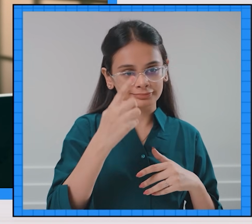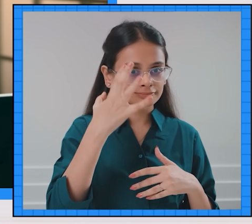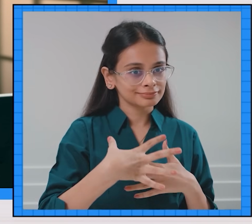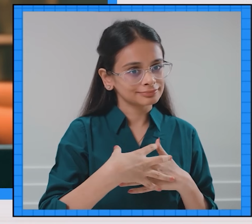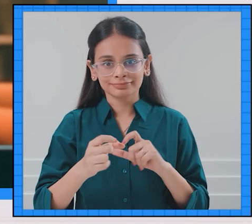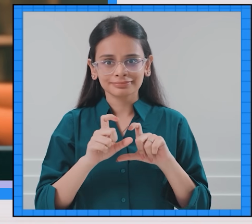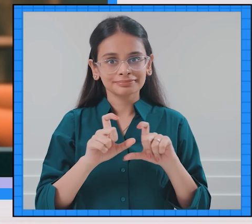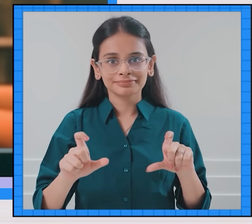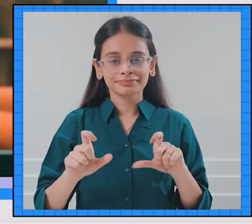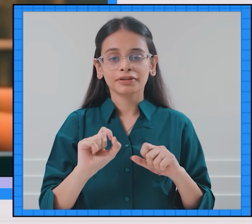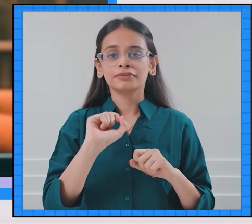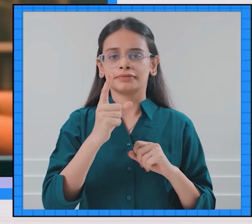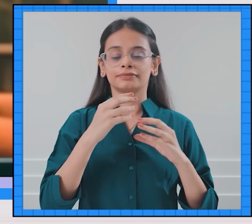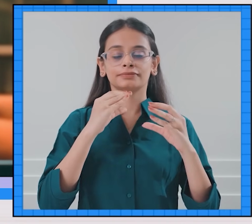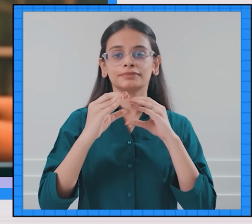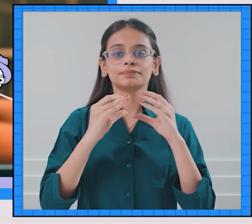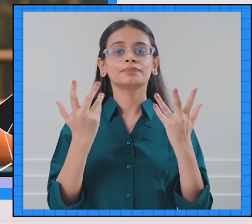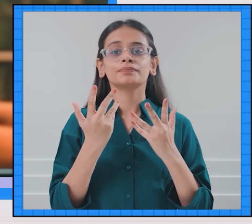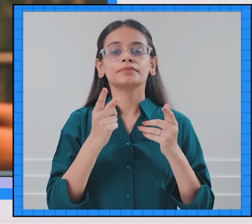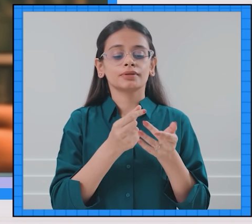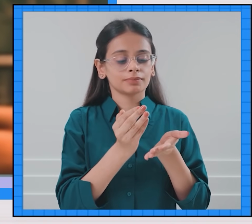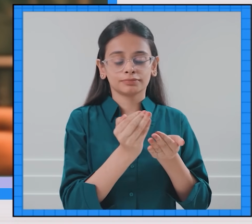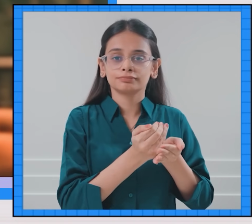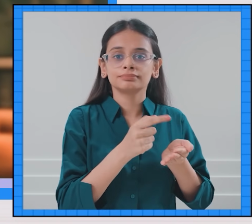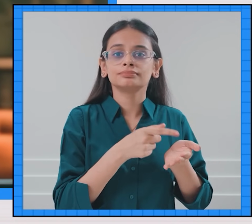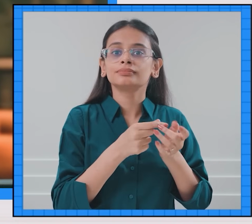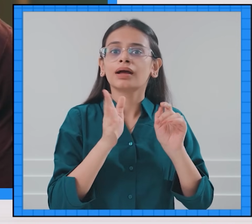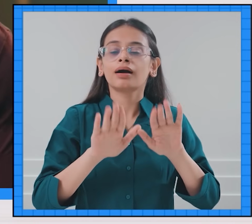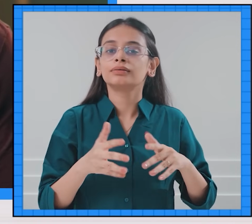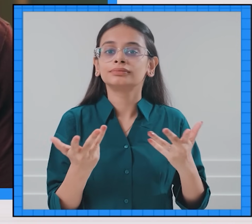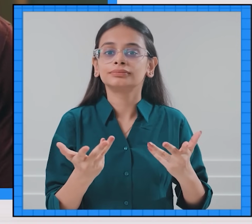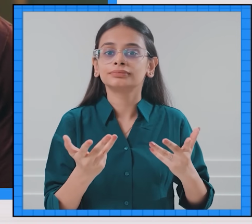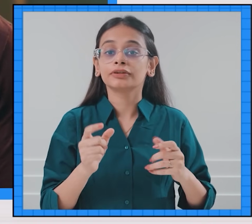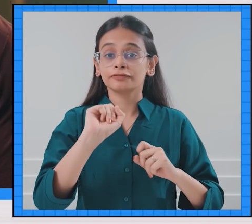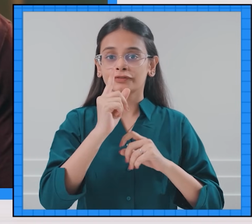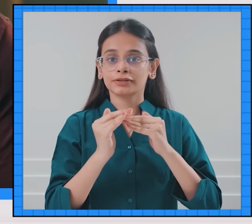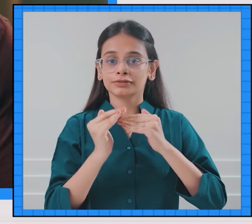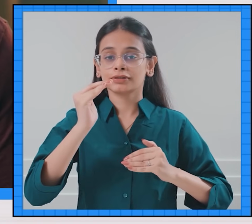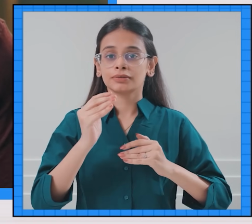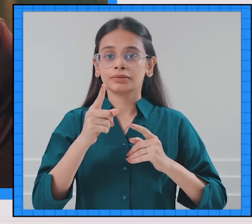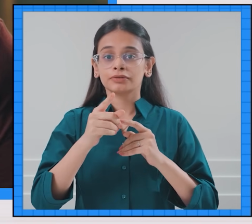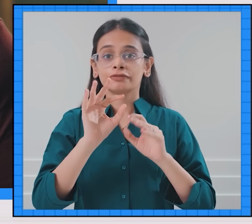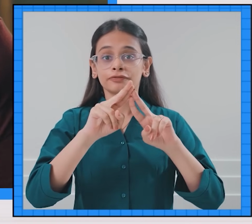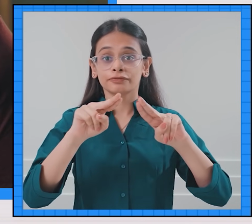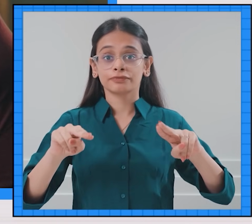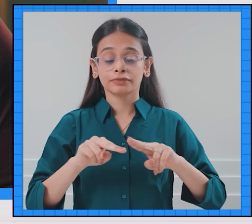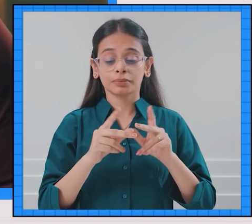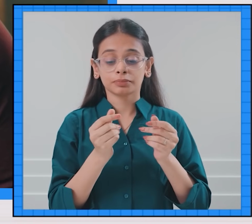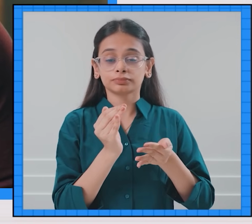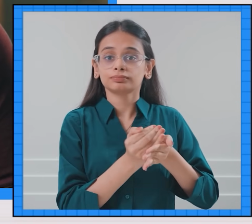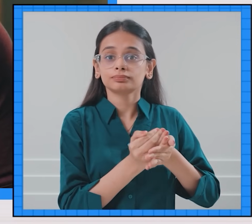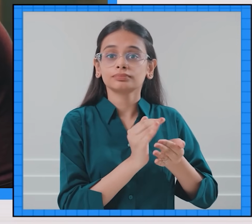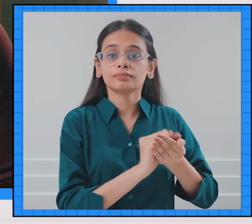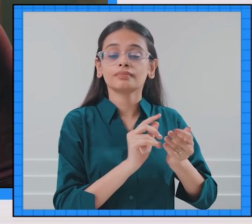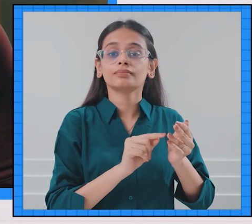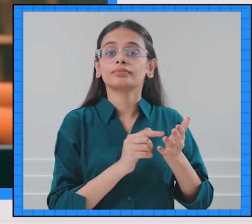emergency fund. Let us talk about how to build an emergency corpus and preserve the same. The very first step is to estimate the quantum of corpus you would need